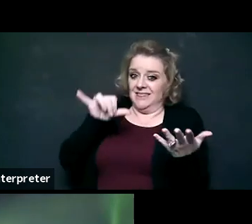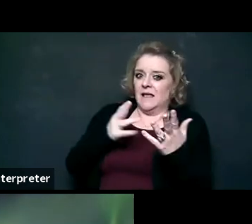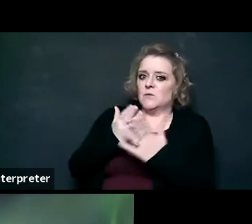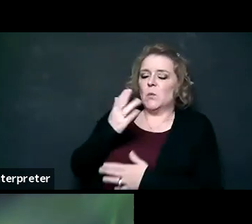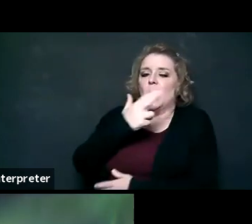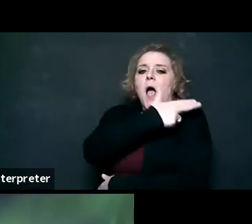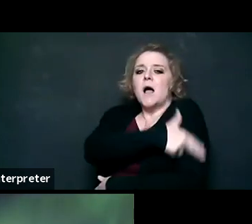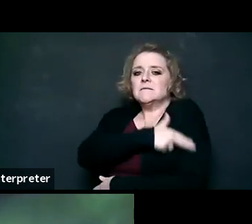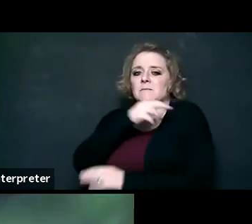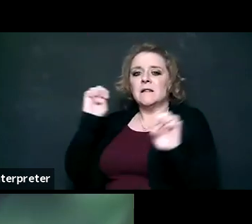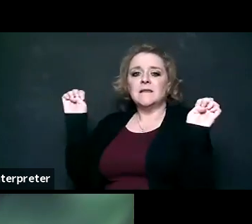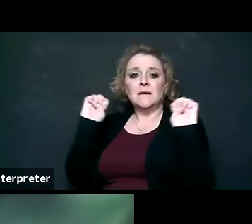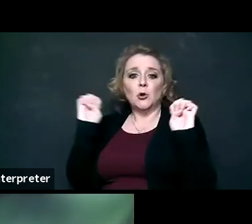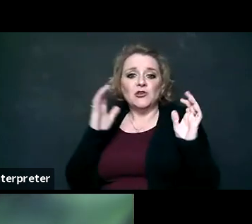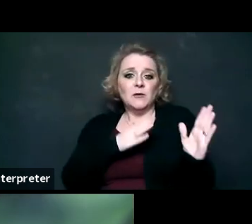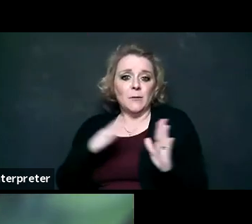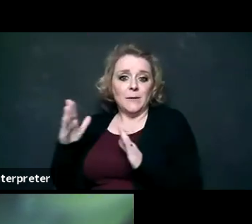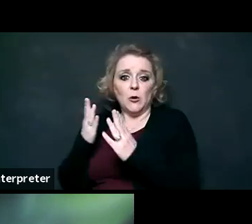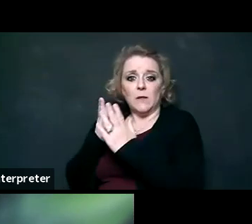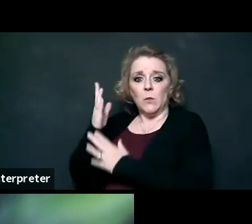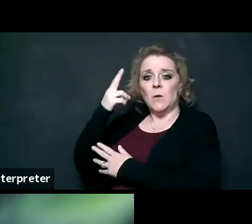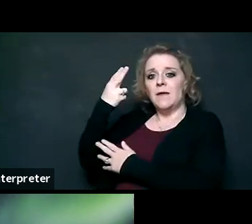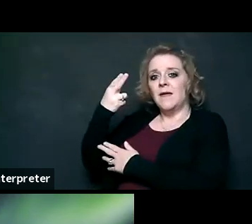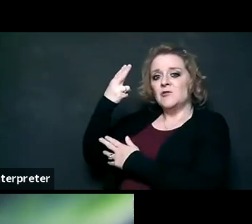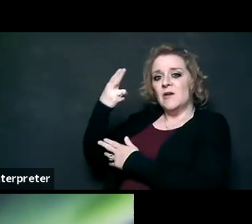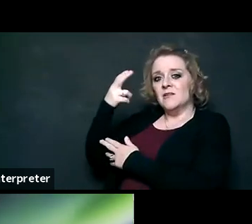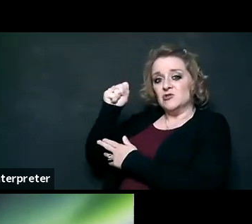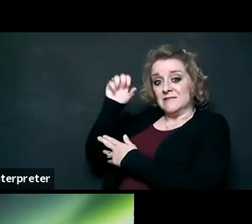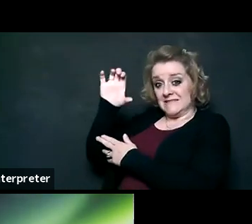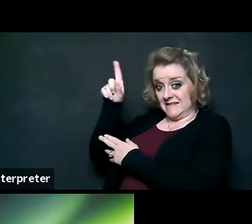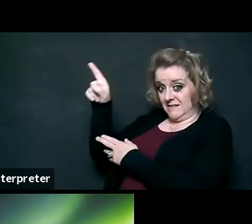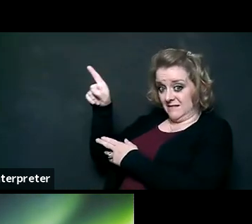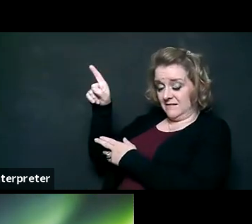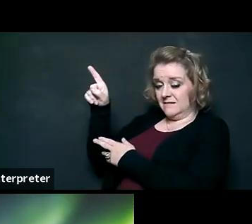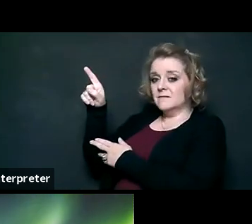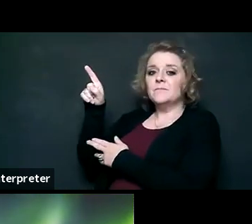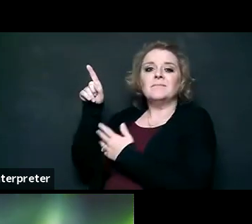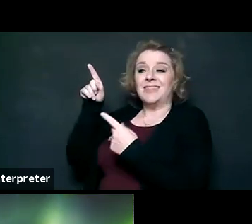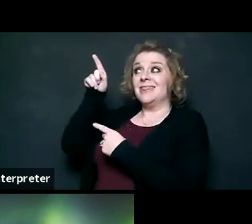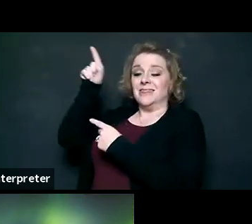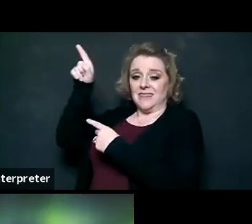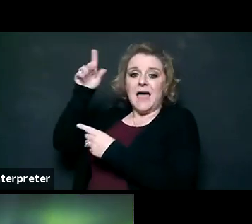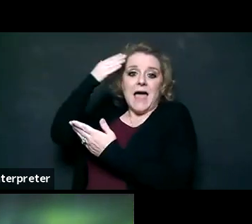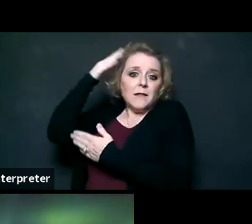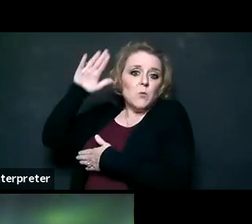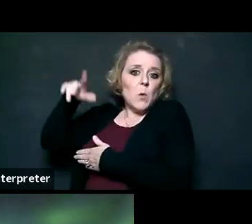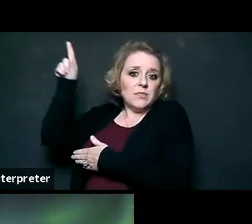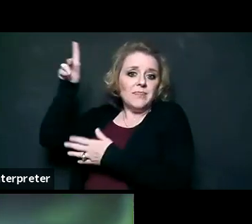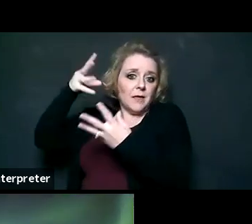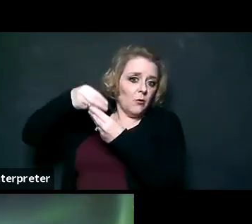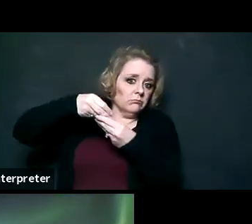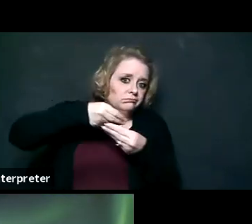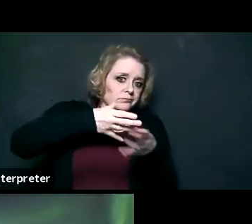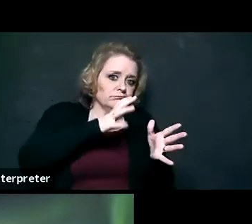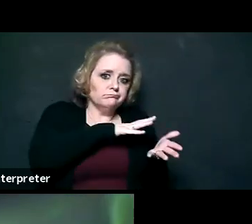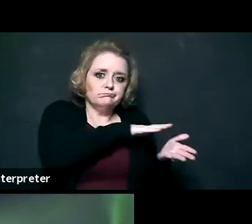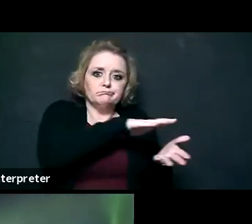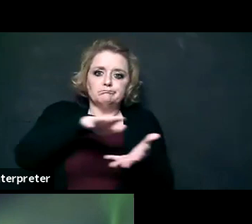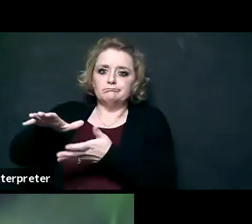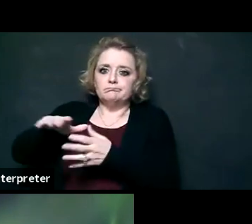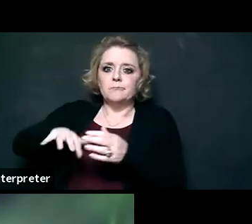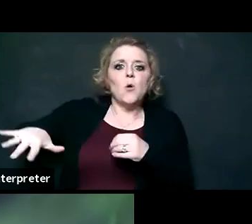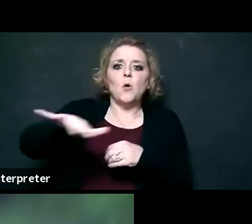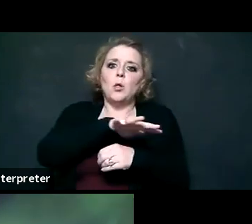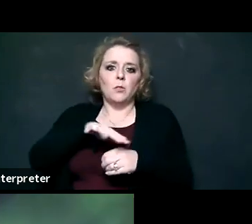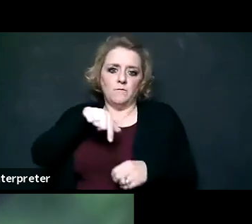emergency preparedness through Health and Human Services. And I know that they're distributing it among many medical facilities all throughout